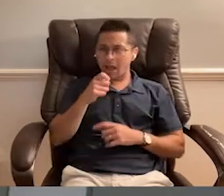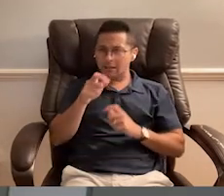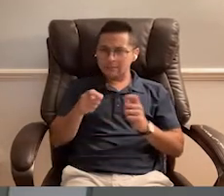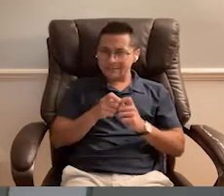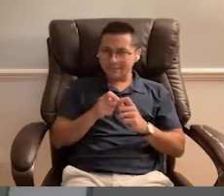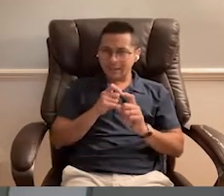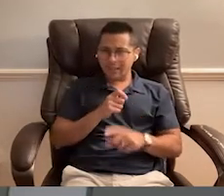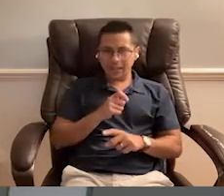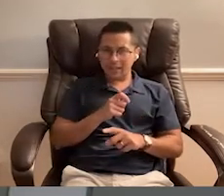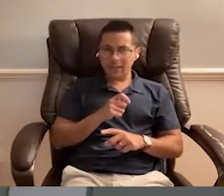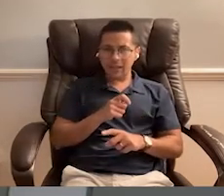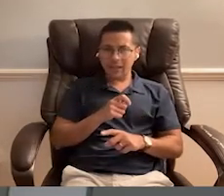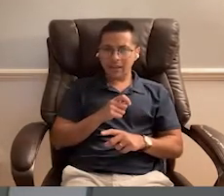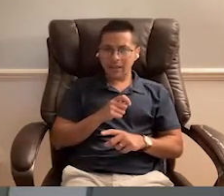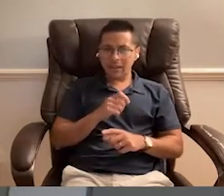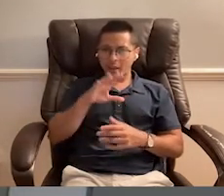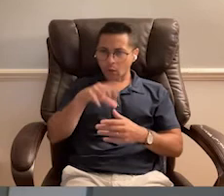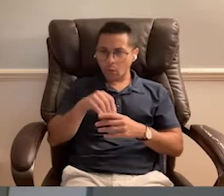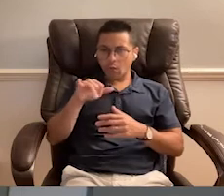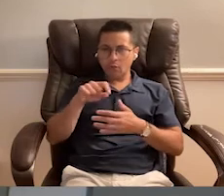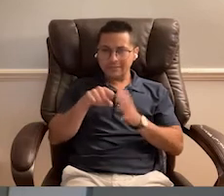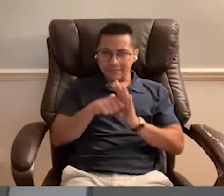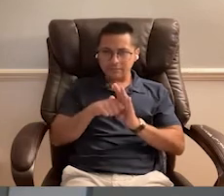voluntary muscles. It does not specifically